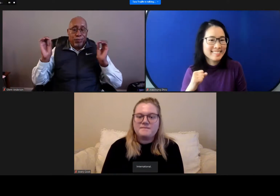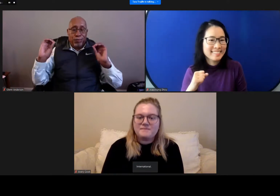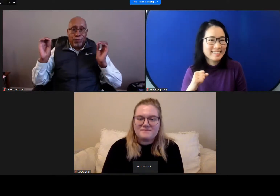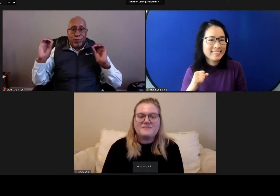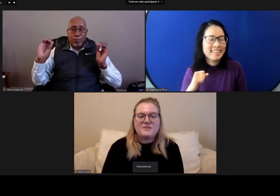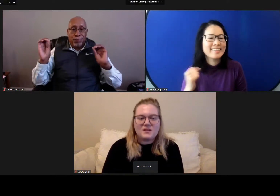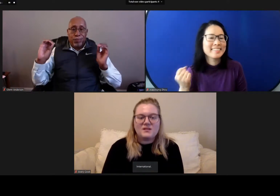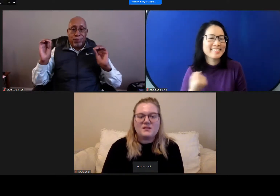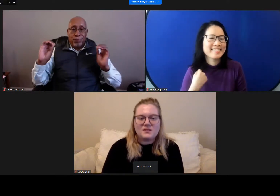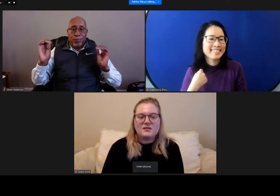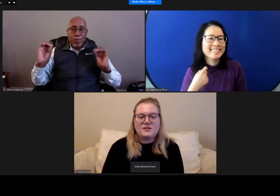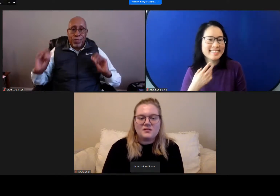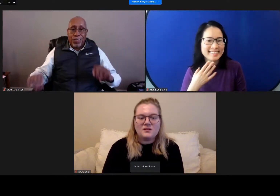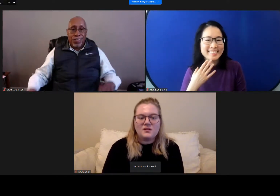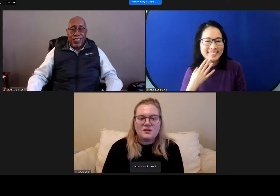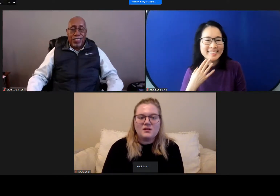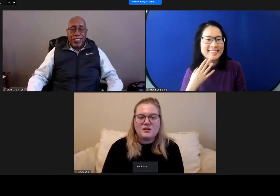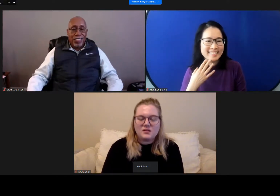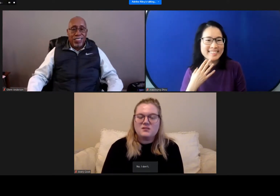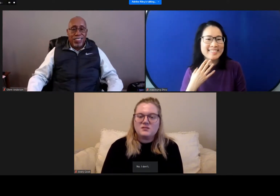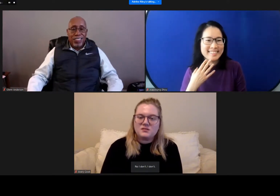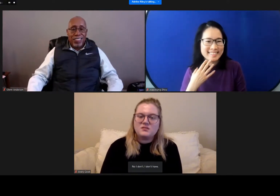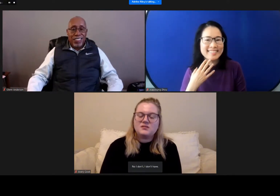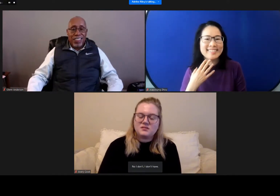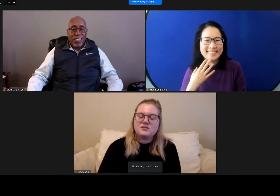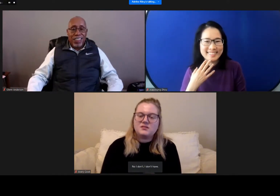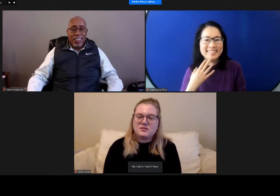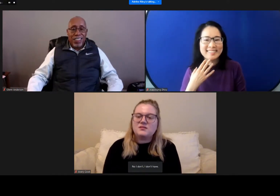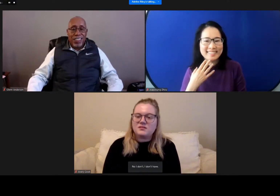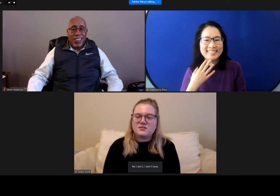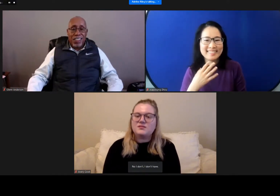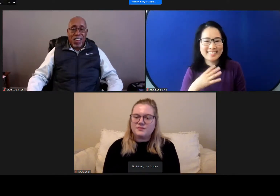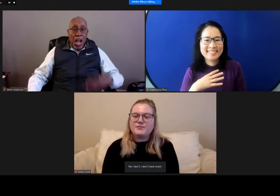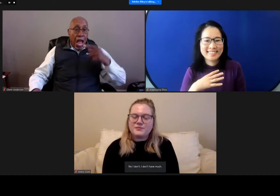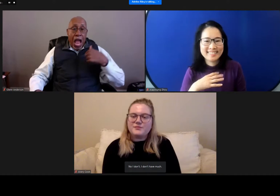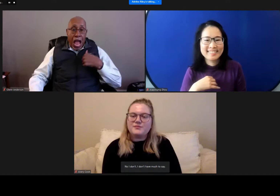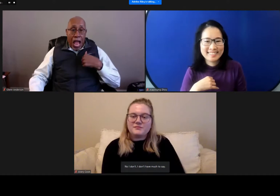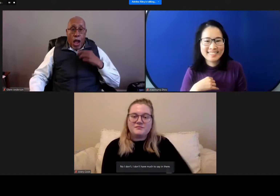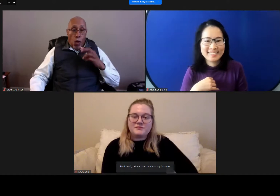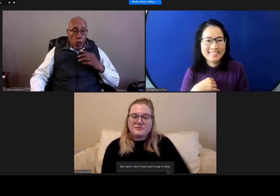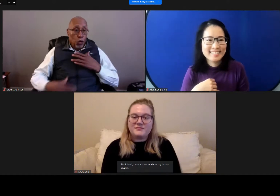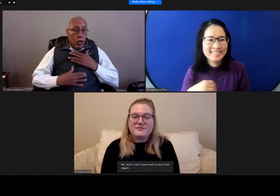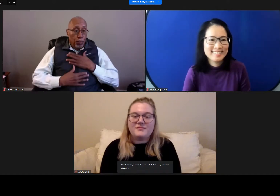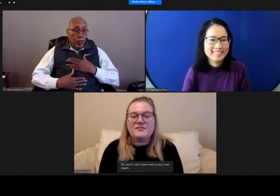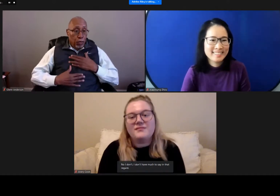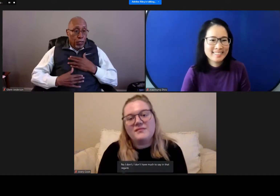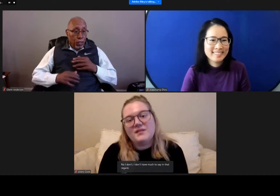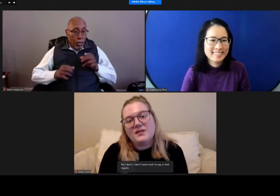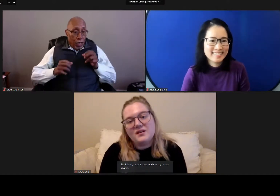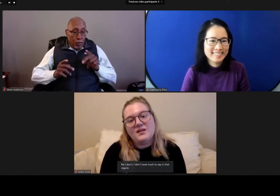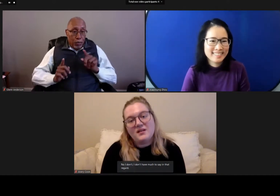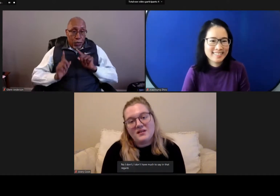International. No, I don't have much to say in that regard.